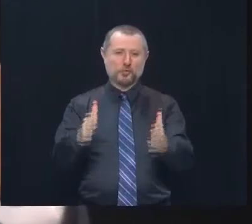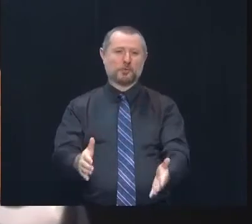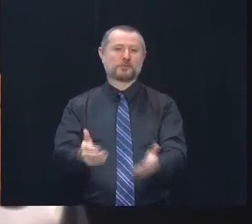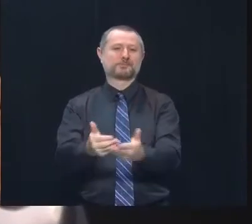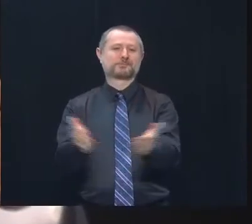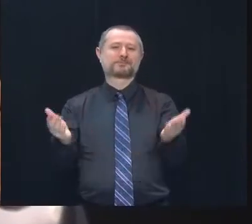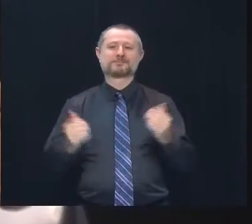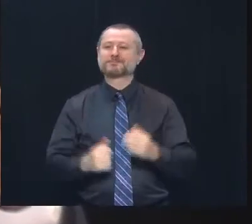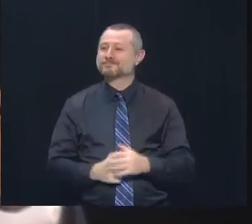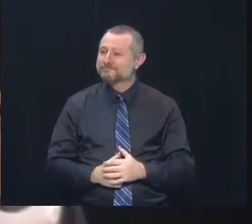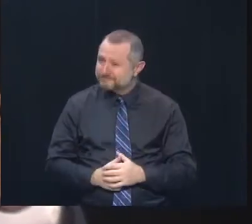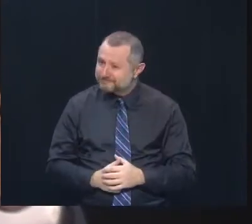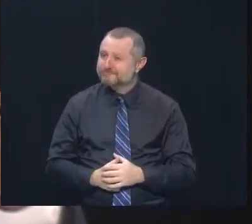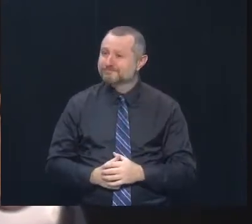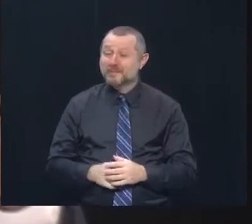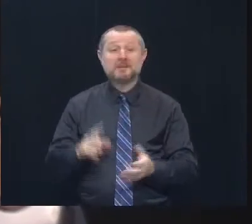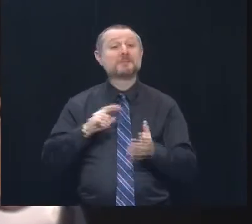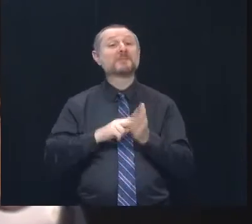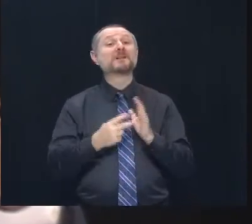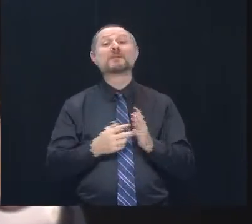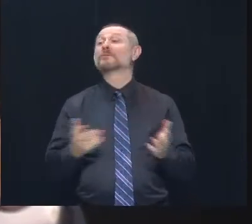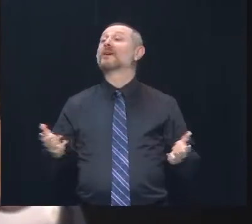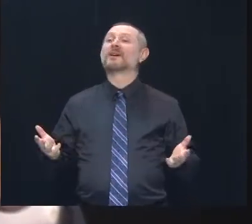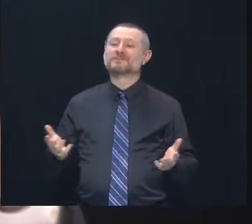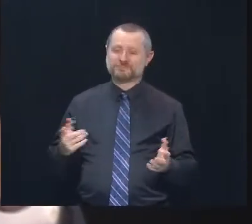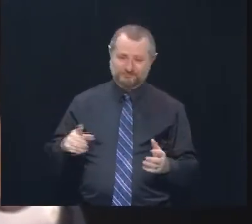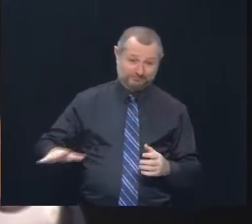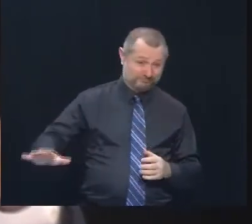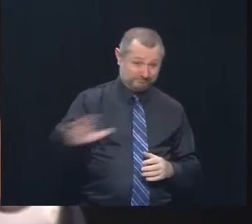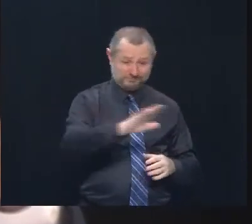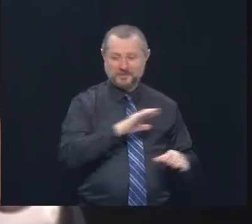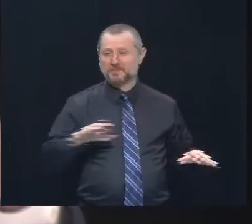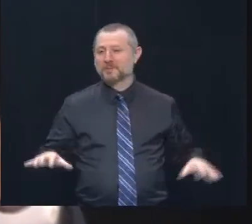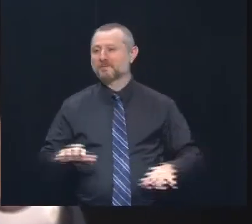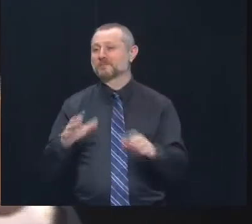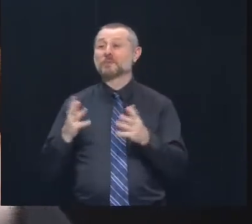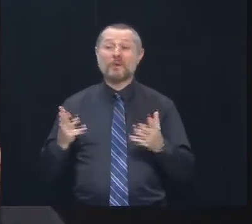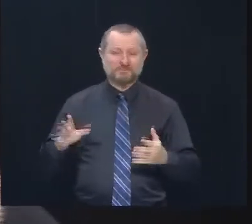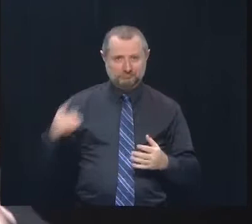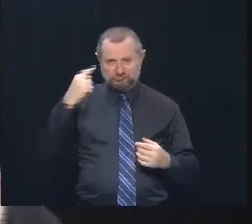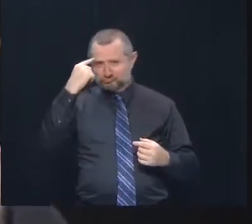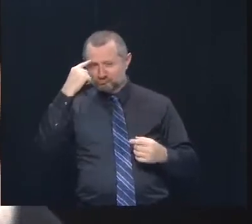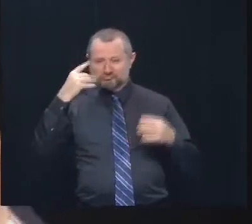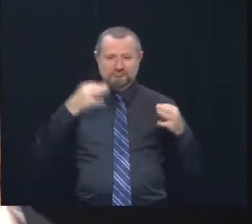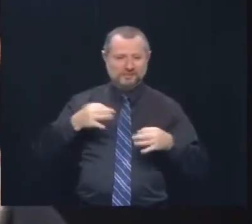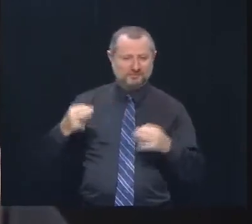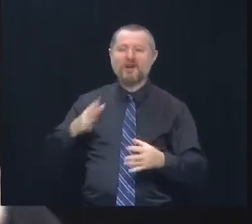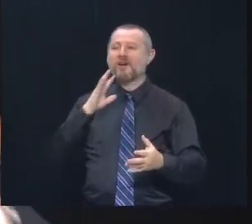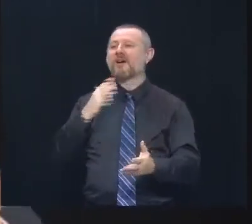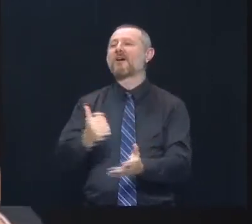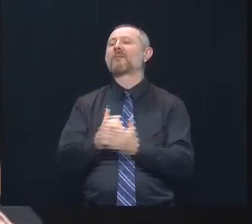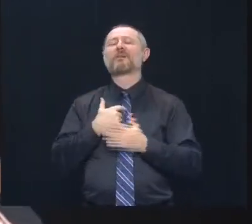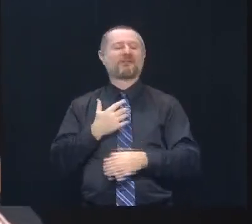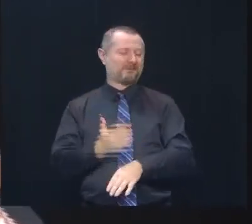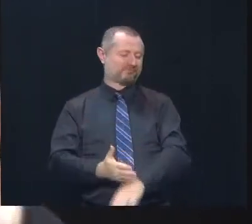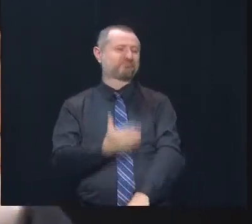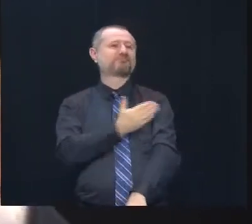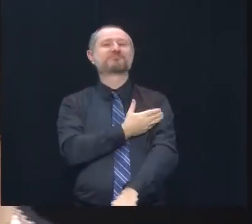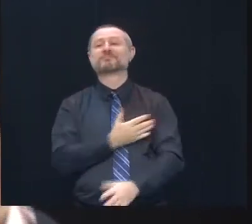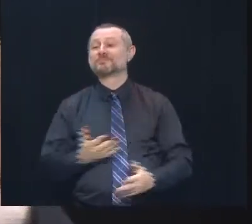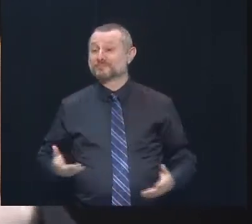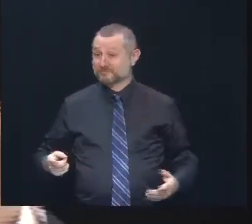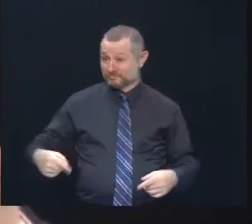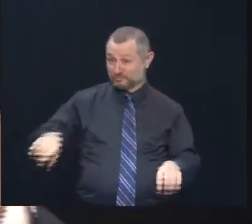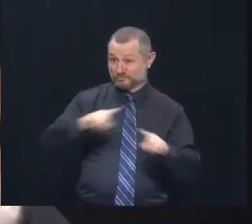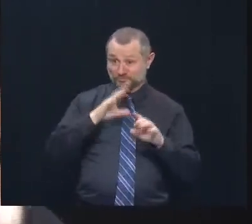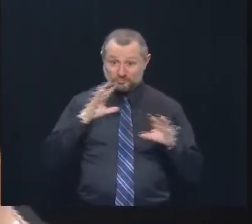about the behavior and the actions of New Yorkers. What New Yorkers do